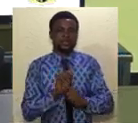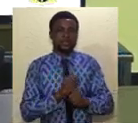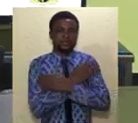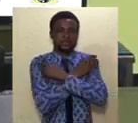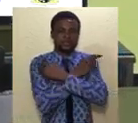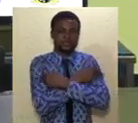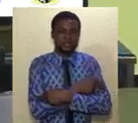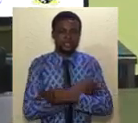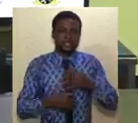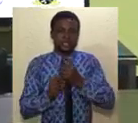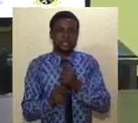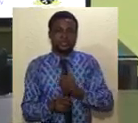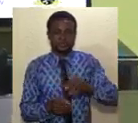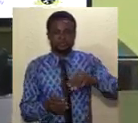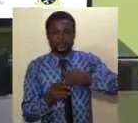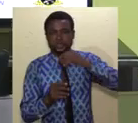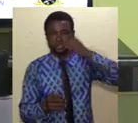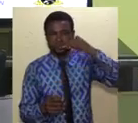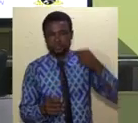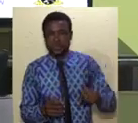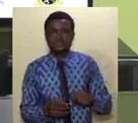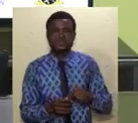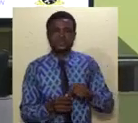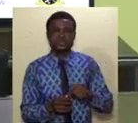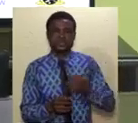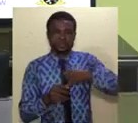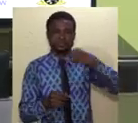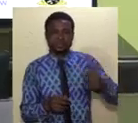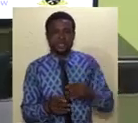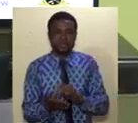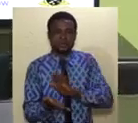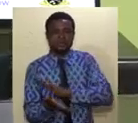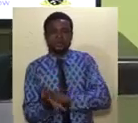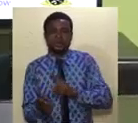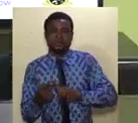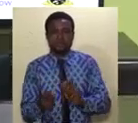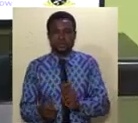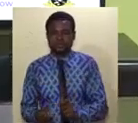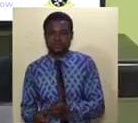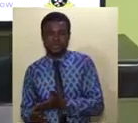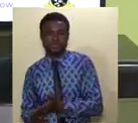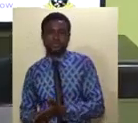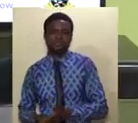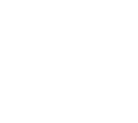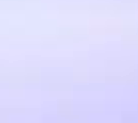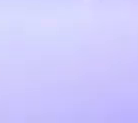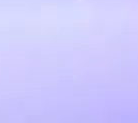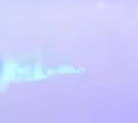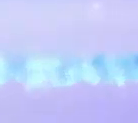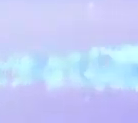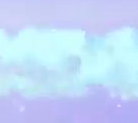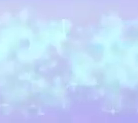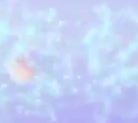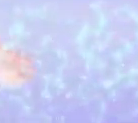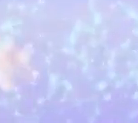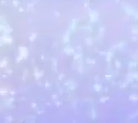Yes, get a pen and paper and join us on the show today as we'll hear and we'll discuss issues bordering on child abuse.